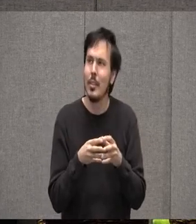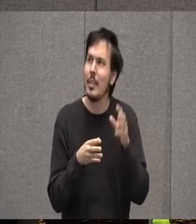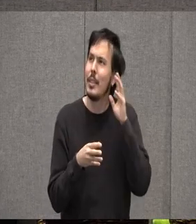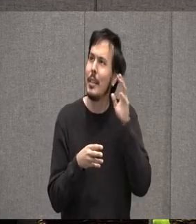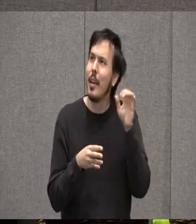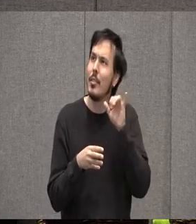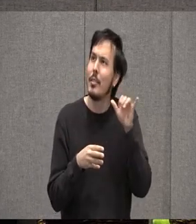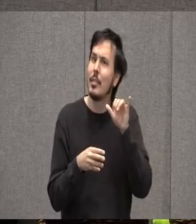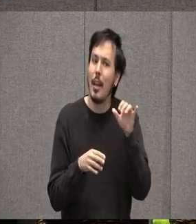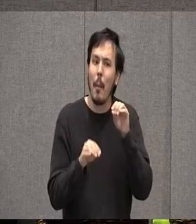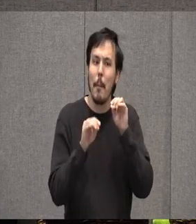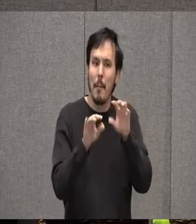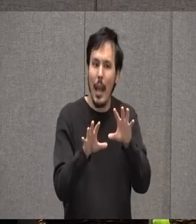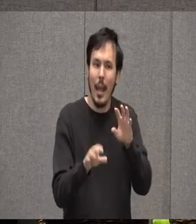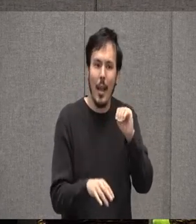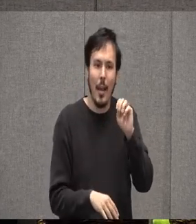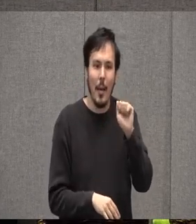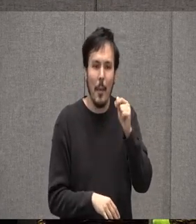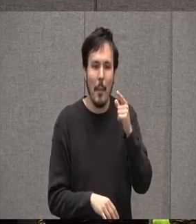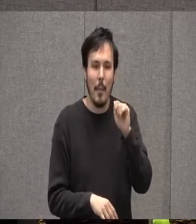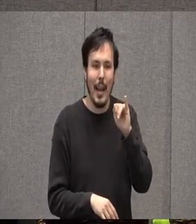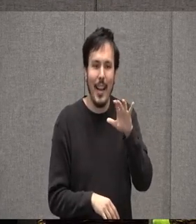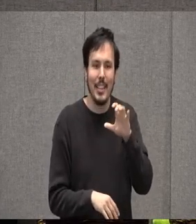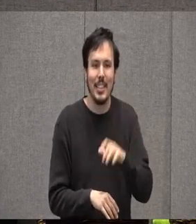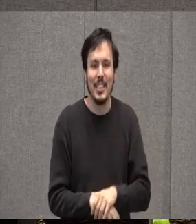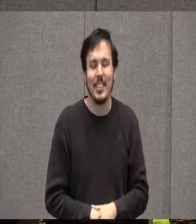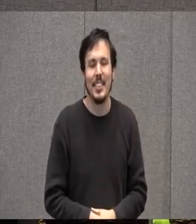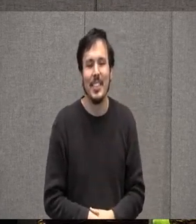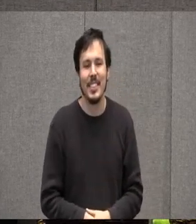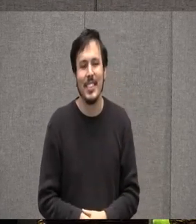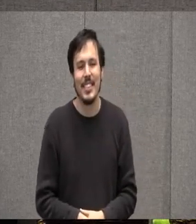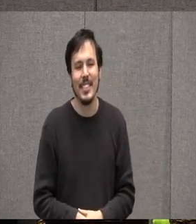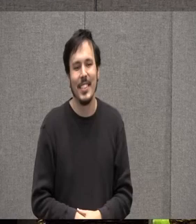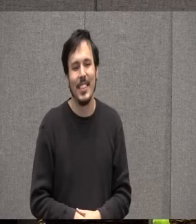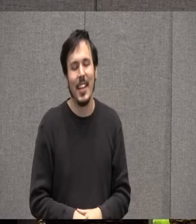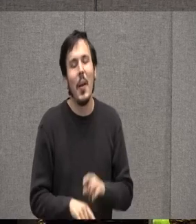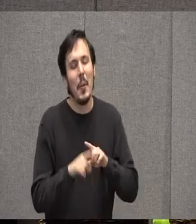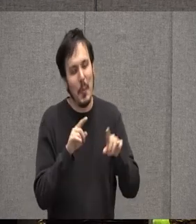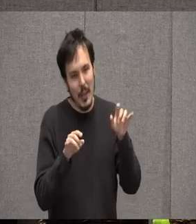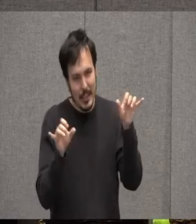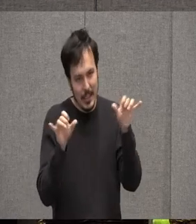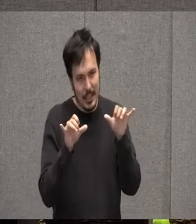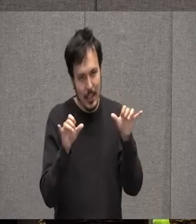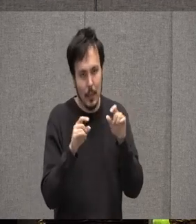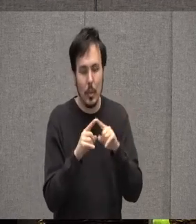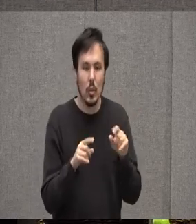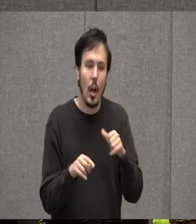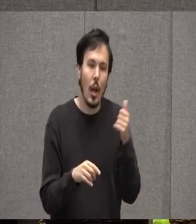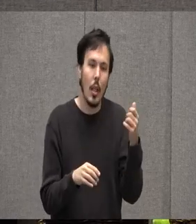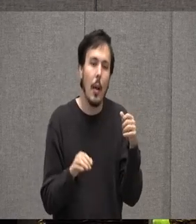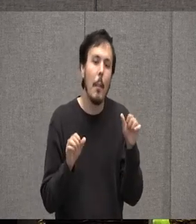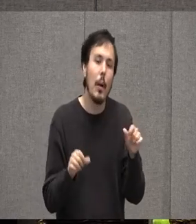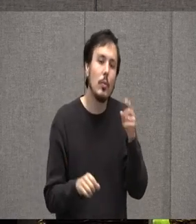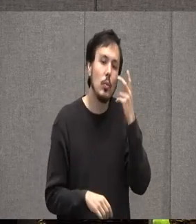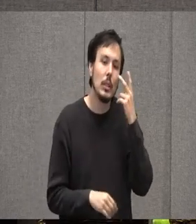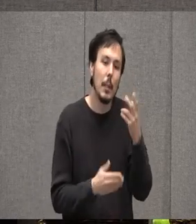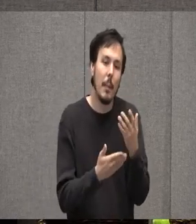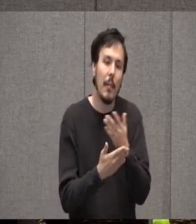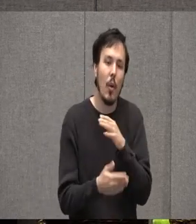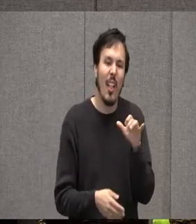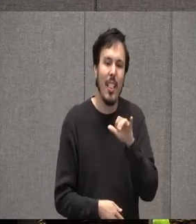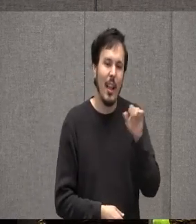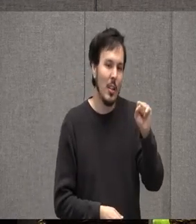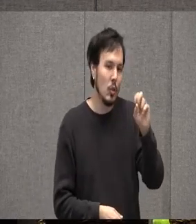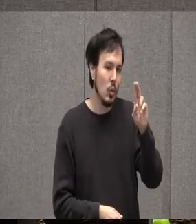this is actually like magic. It's similar to kind of something like you may have seen before,